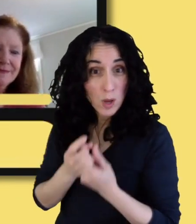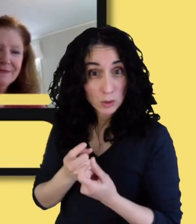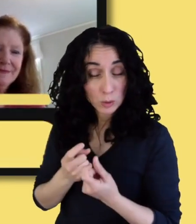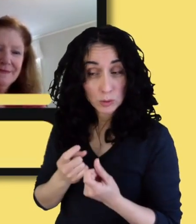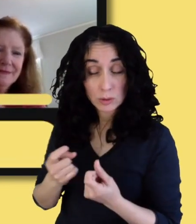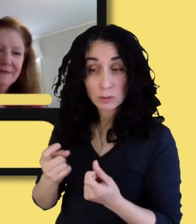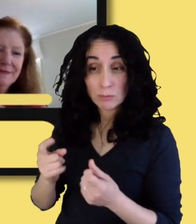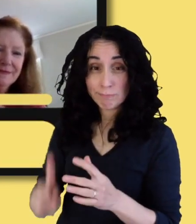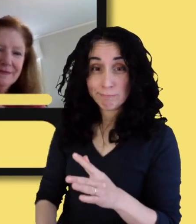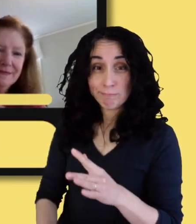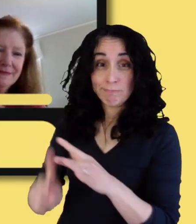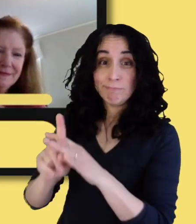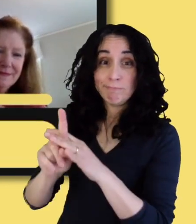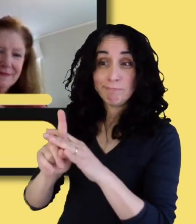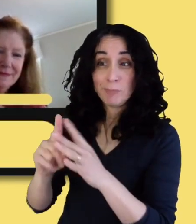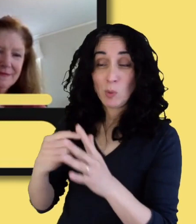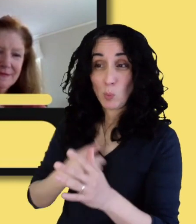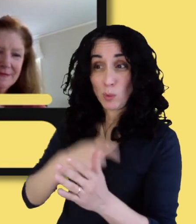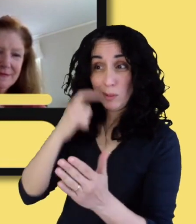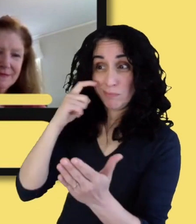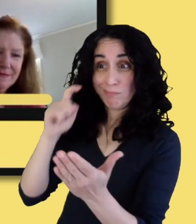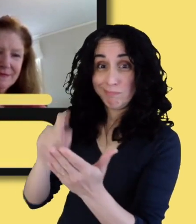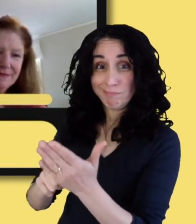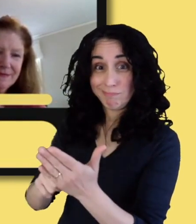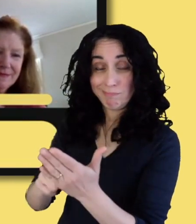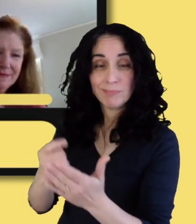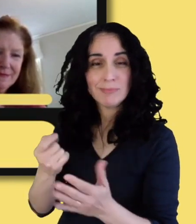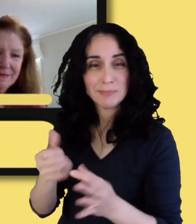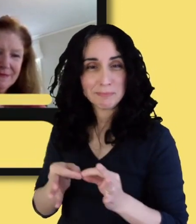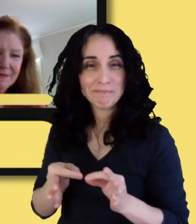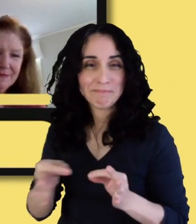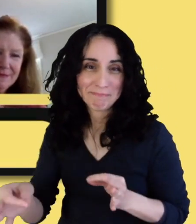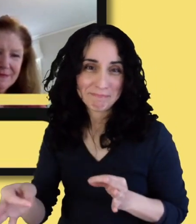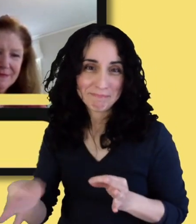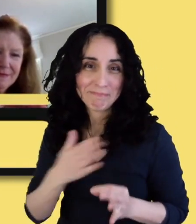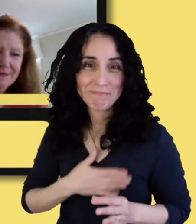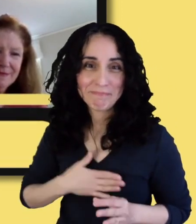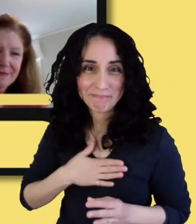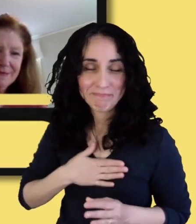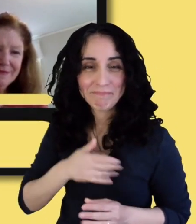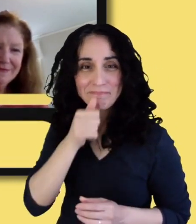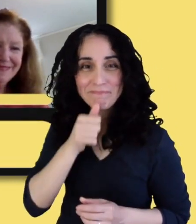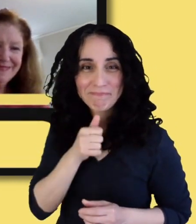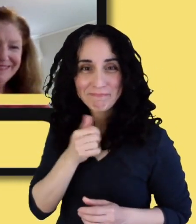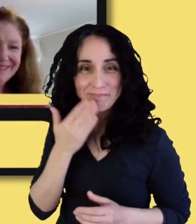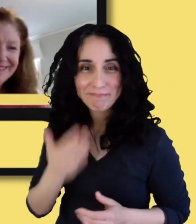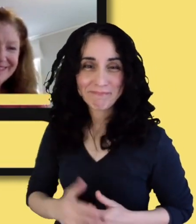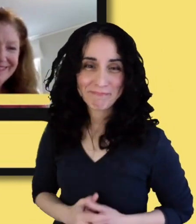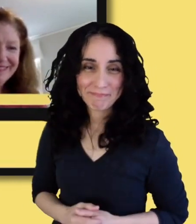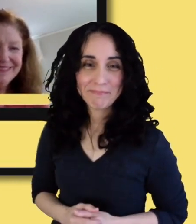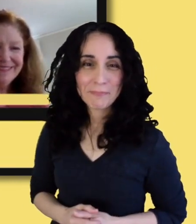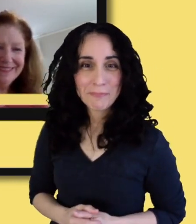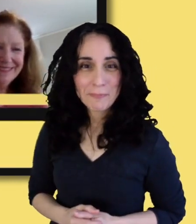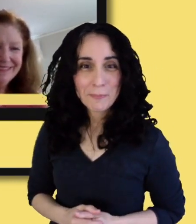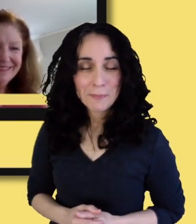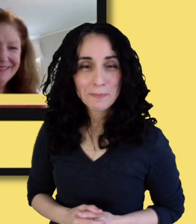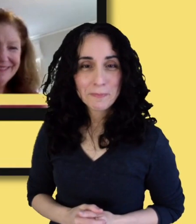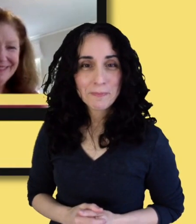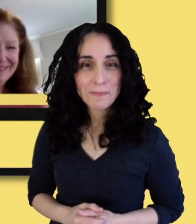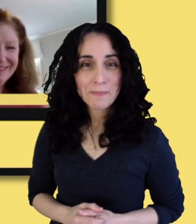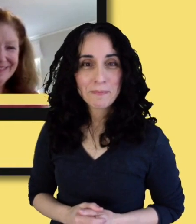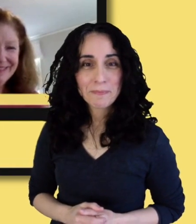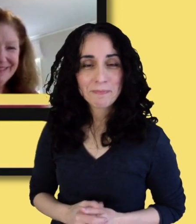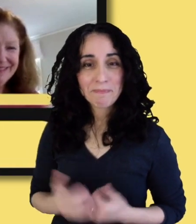questions versus when we see them. So just give us a little bit of grace with that, please. So I'm just